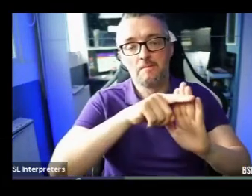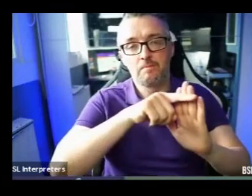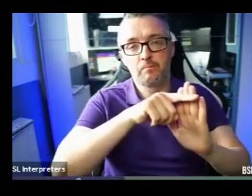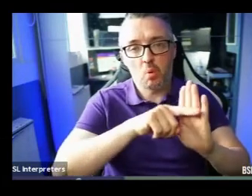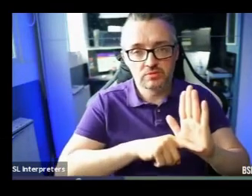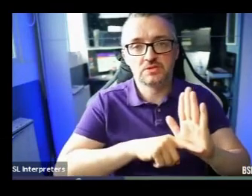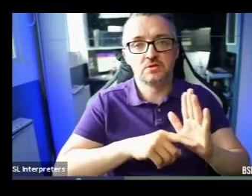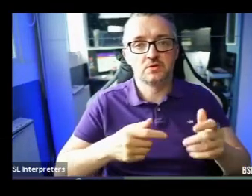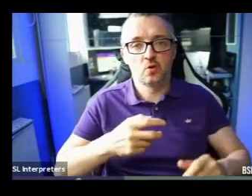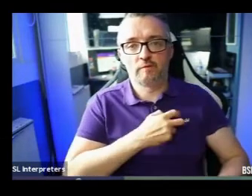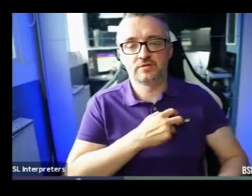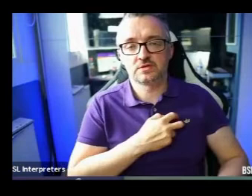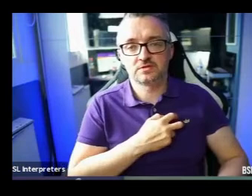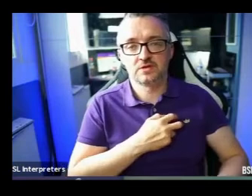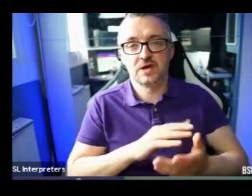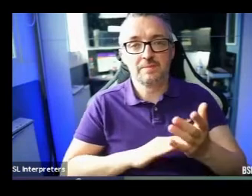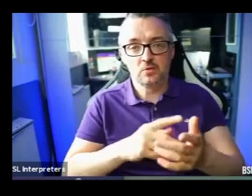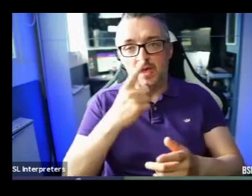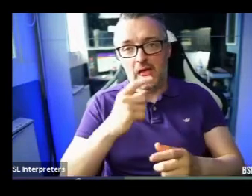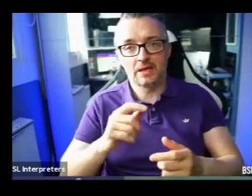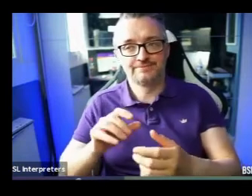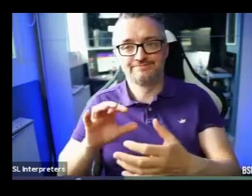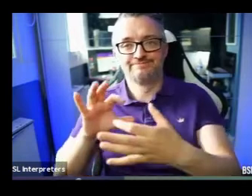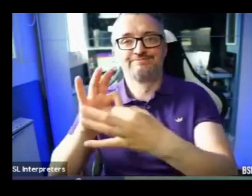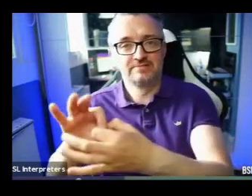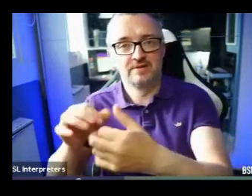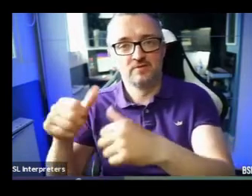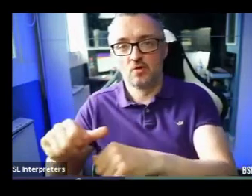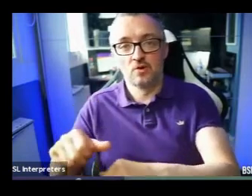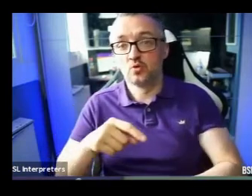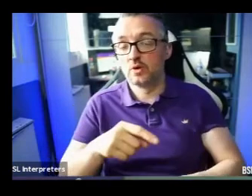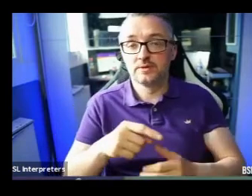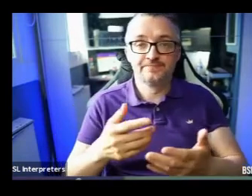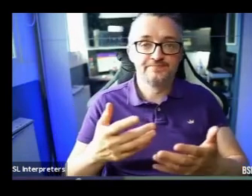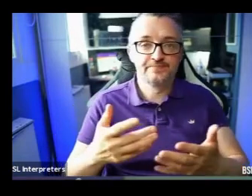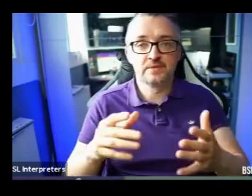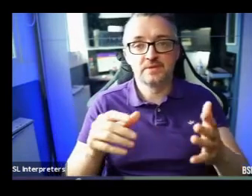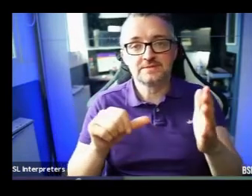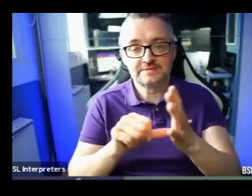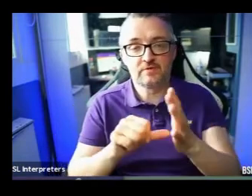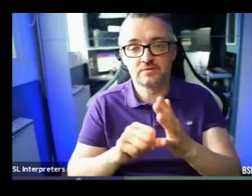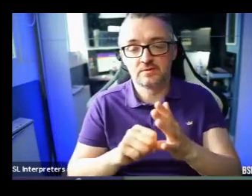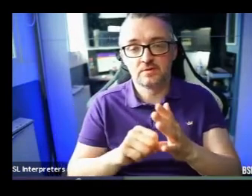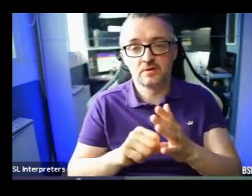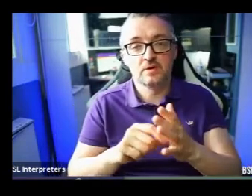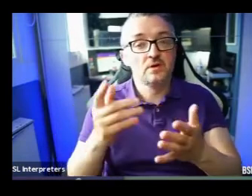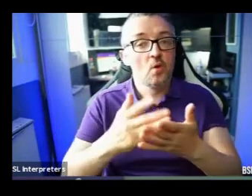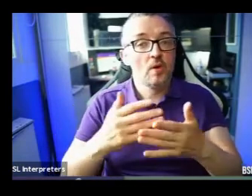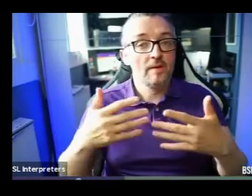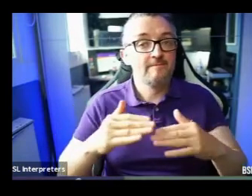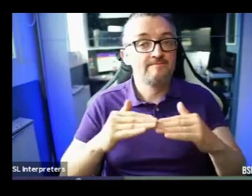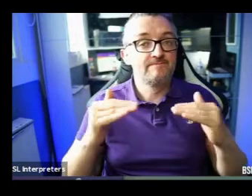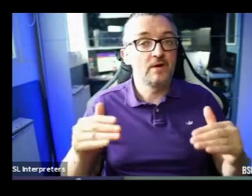on policy officers to make a dent in local IGB engagements. So really, I think that it's only fair and reasonable to